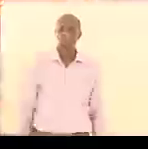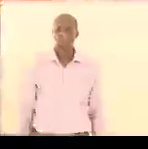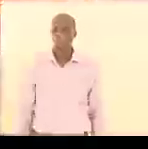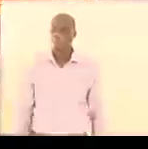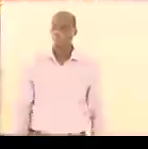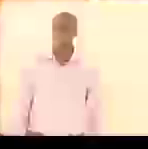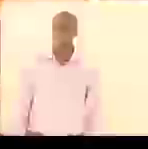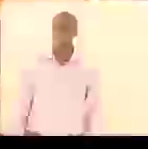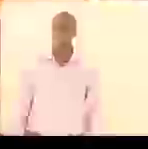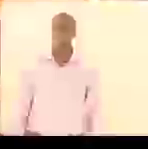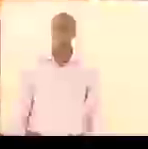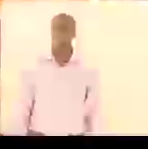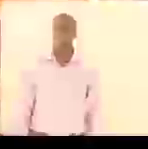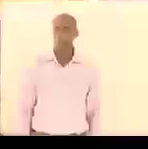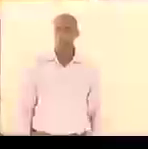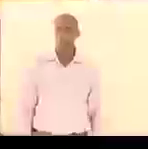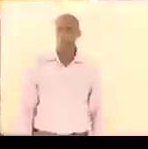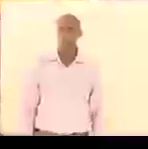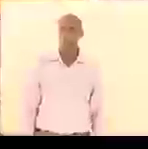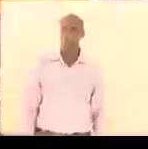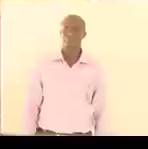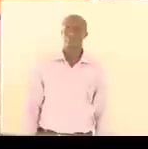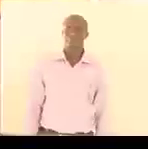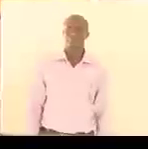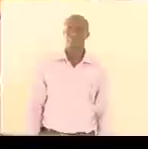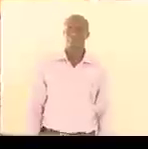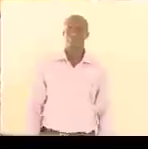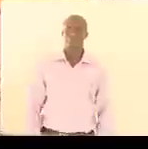applause. Yes, away you go. I'd